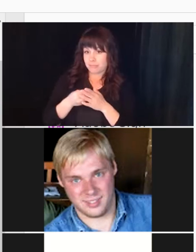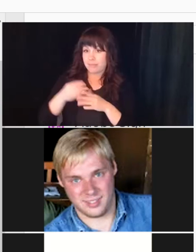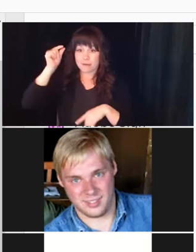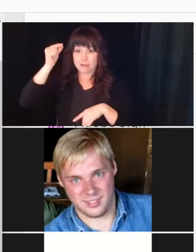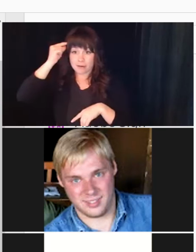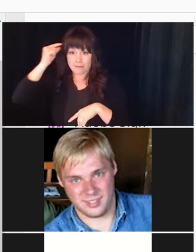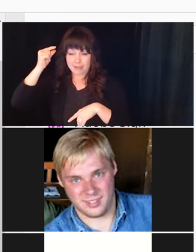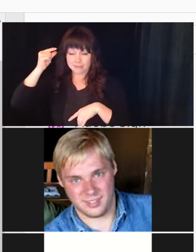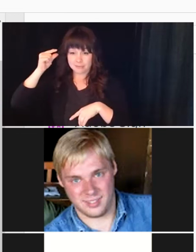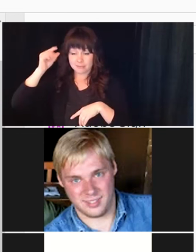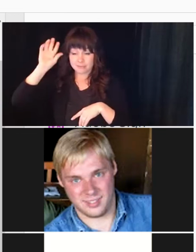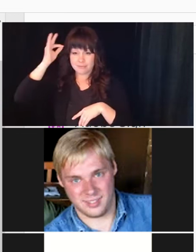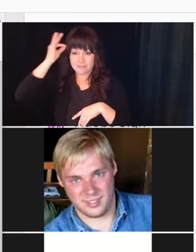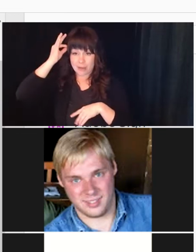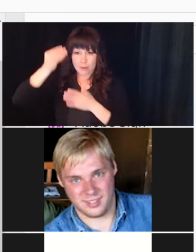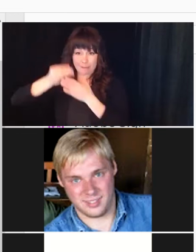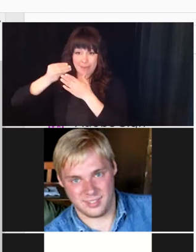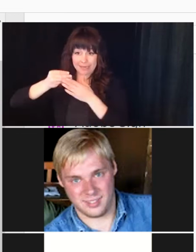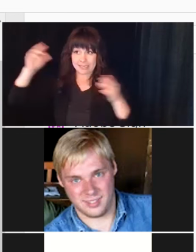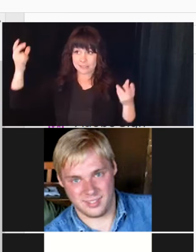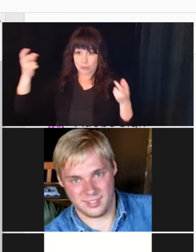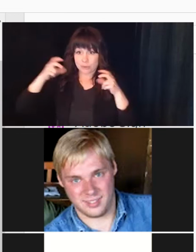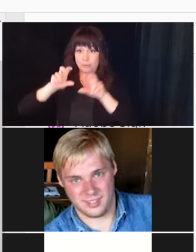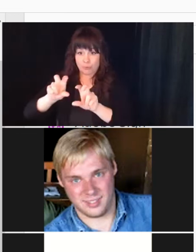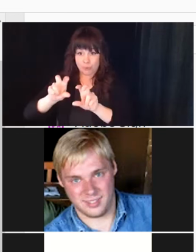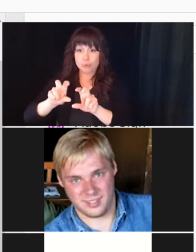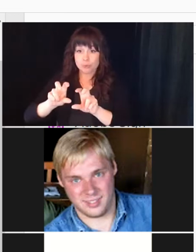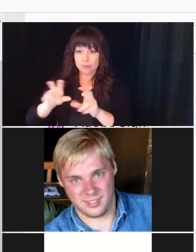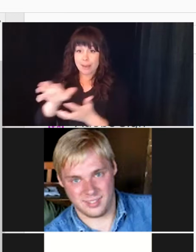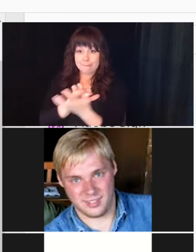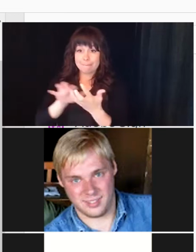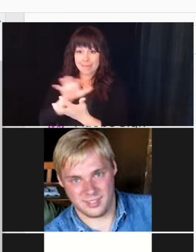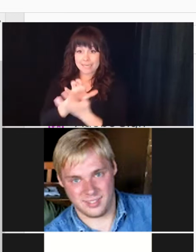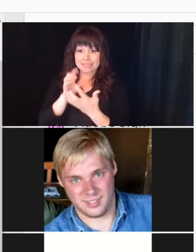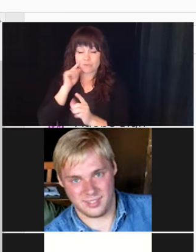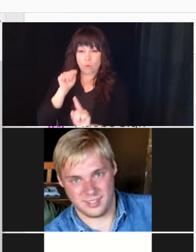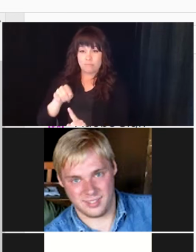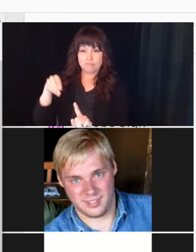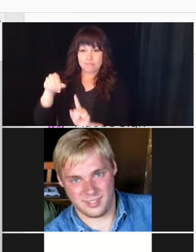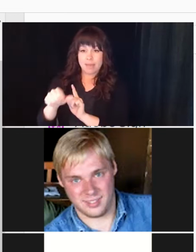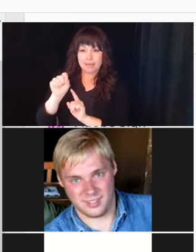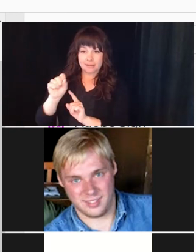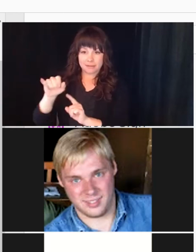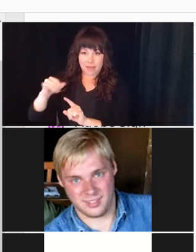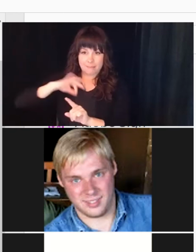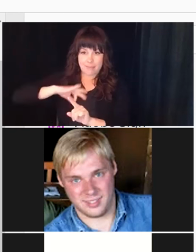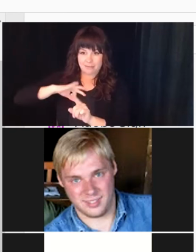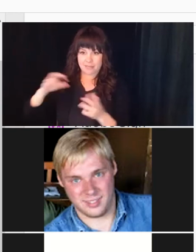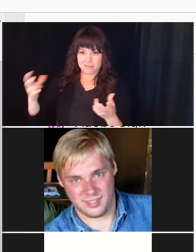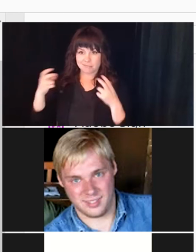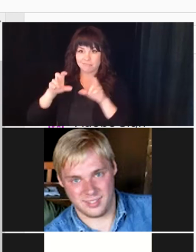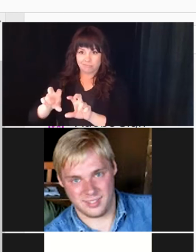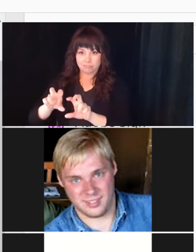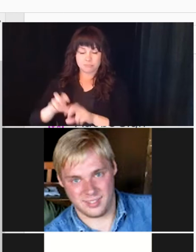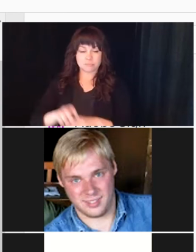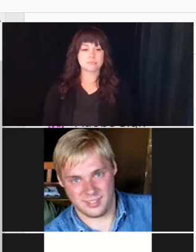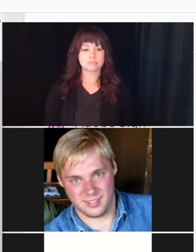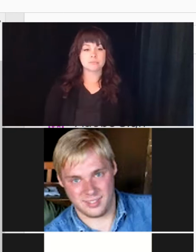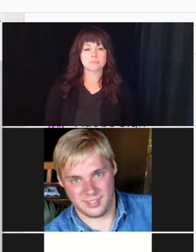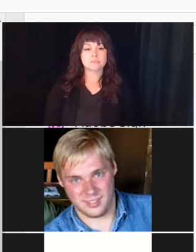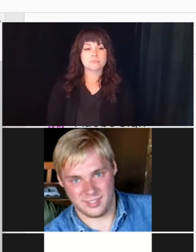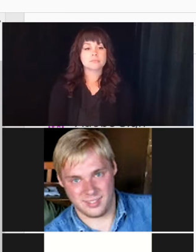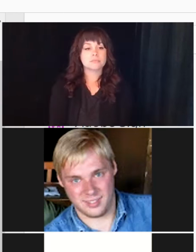So it's a mixture of a federal and state money that's used to pay those SSI benefits. Right. Another